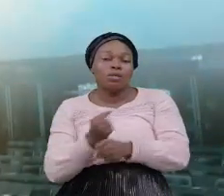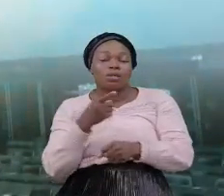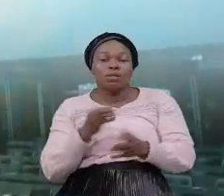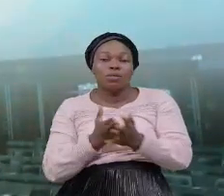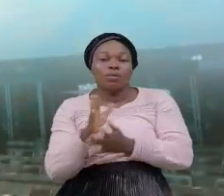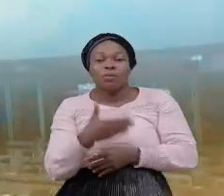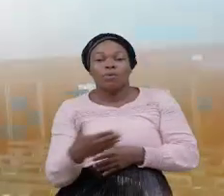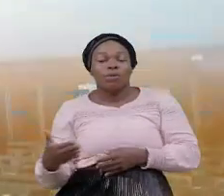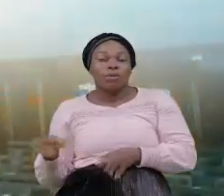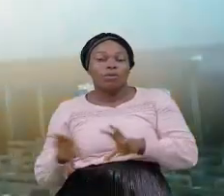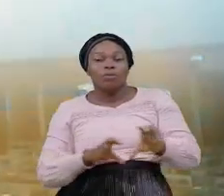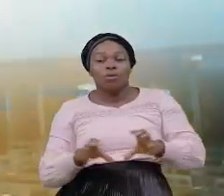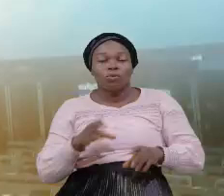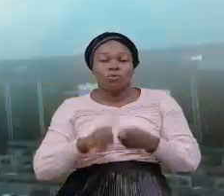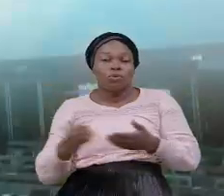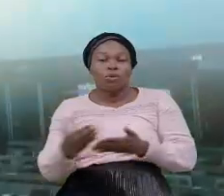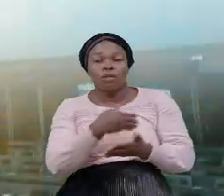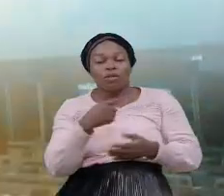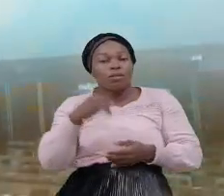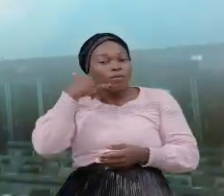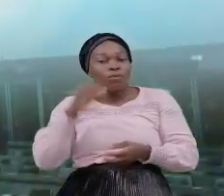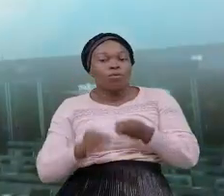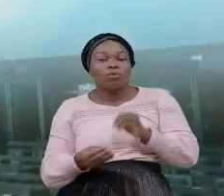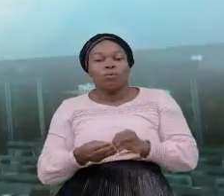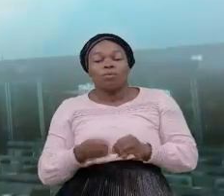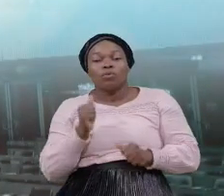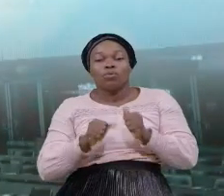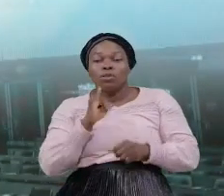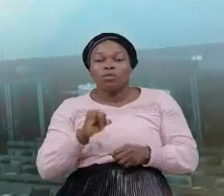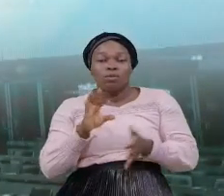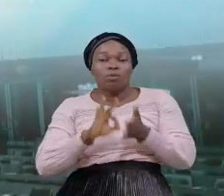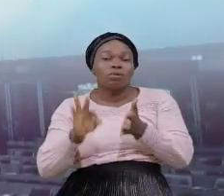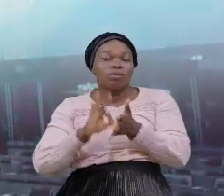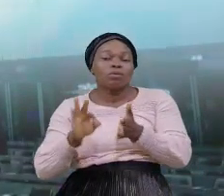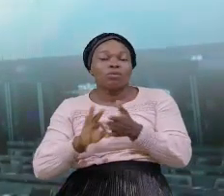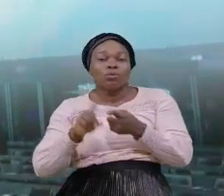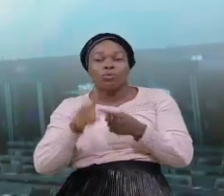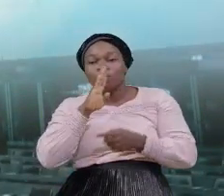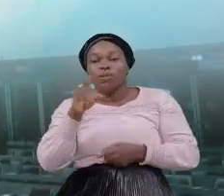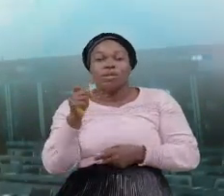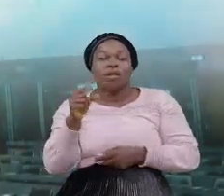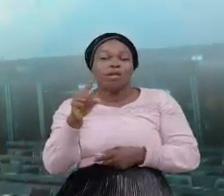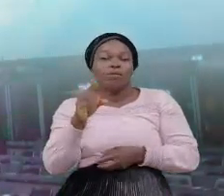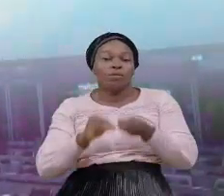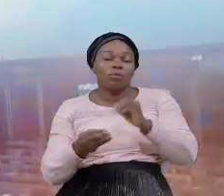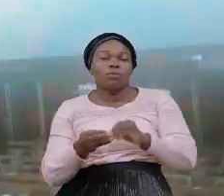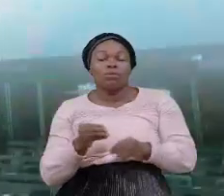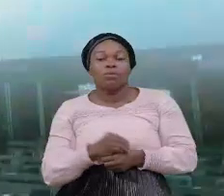phone number, they must 11 digits. Please, let's do that on time. And then you begin to give me a